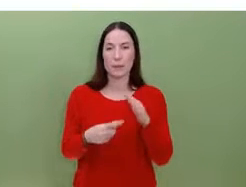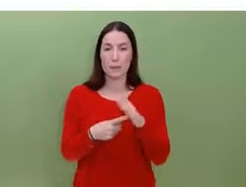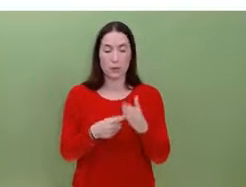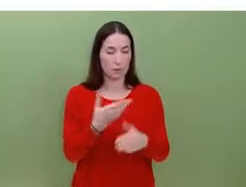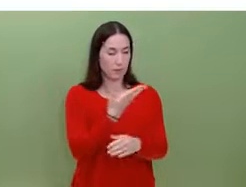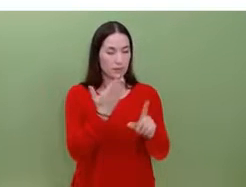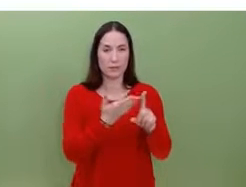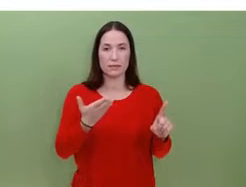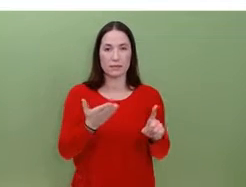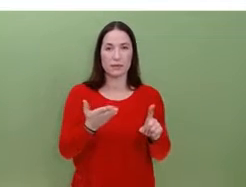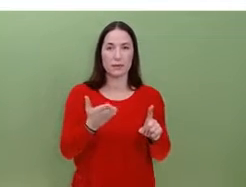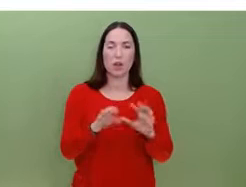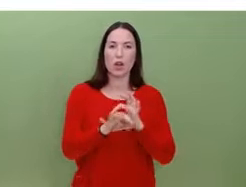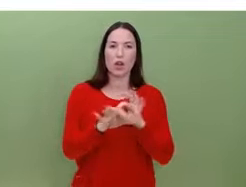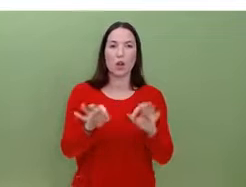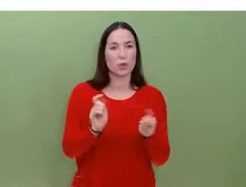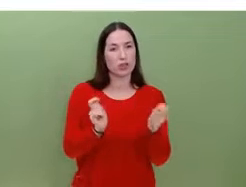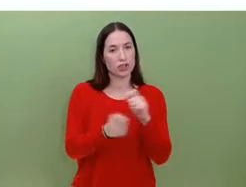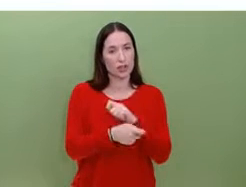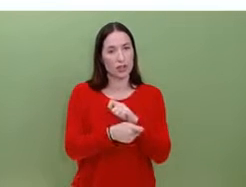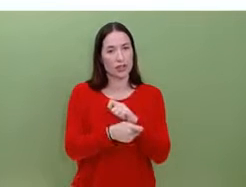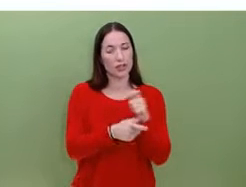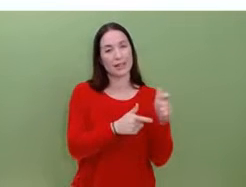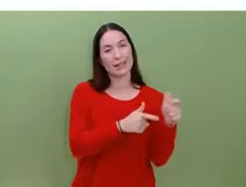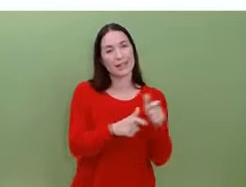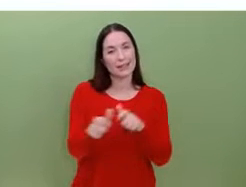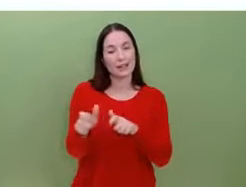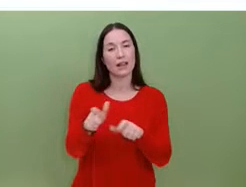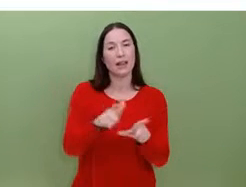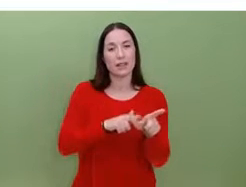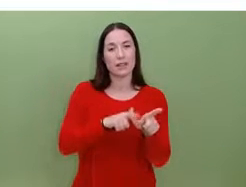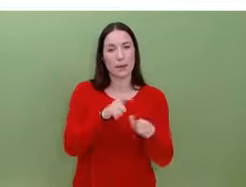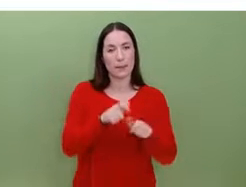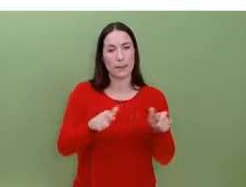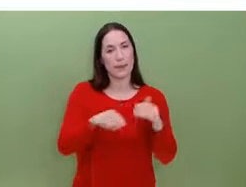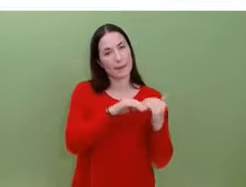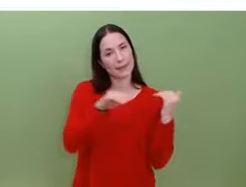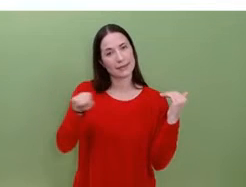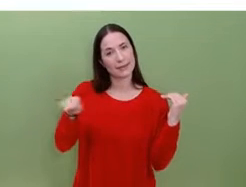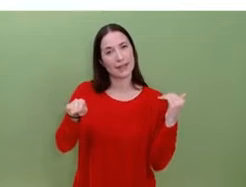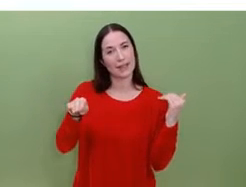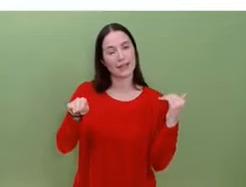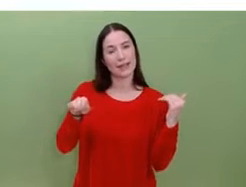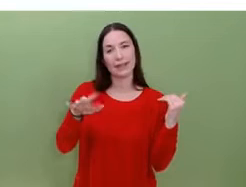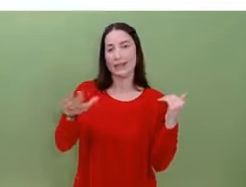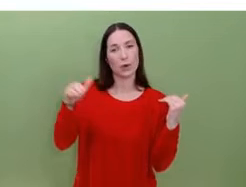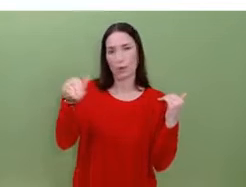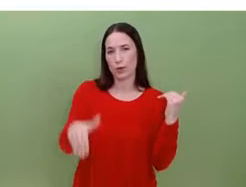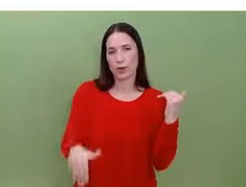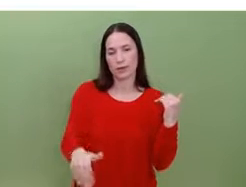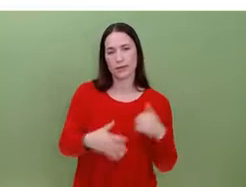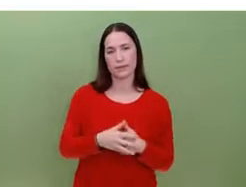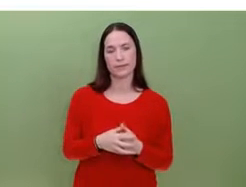change, indicating that young people maintain their scores rather than deteriorating. These figures illustrate the